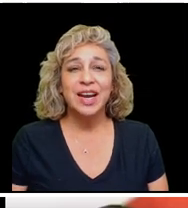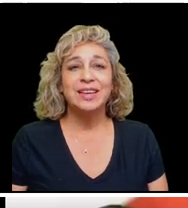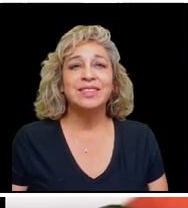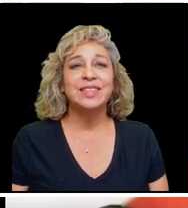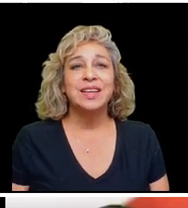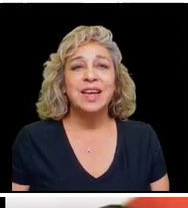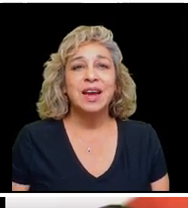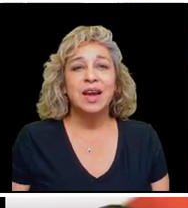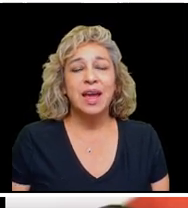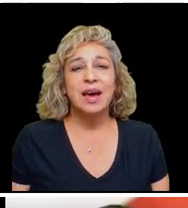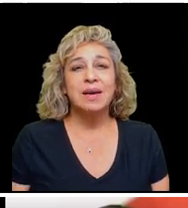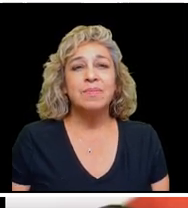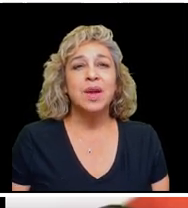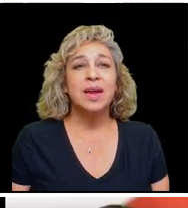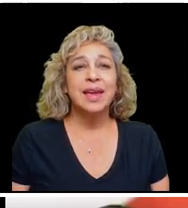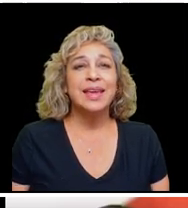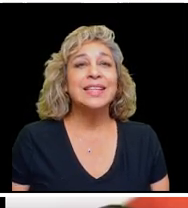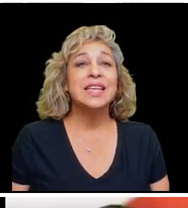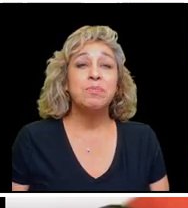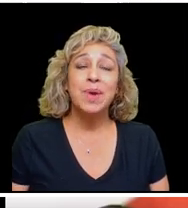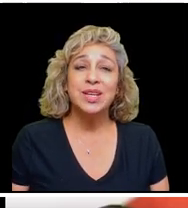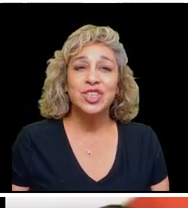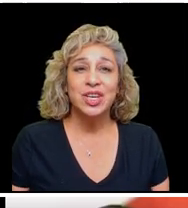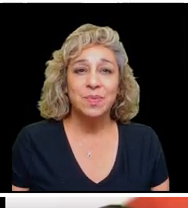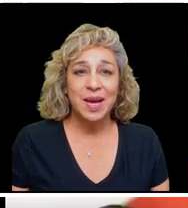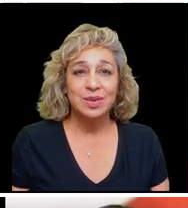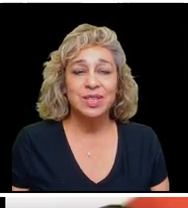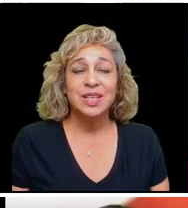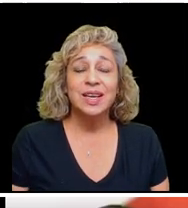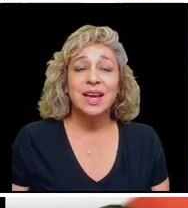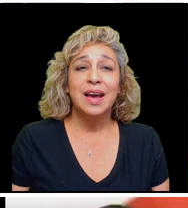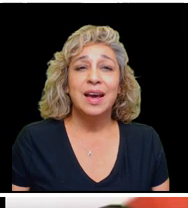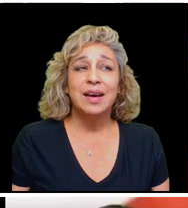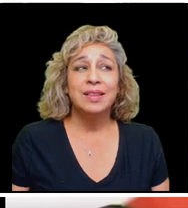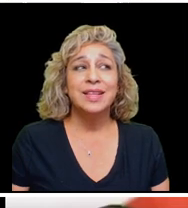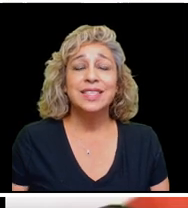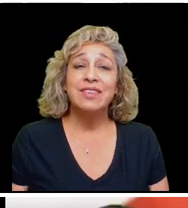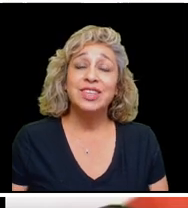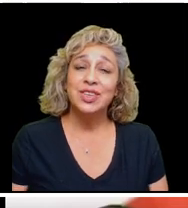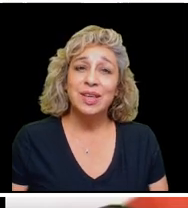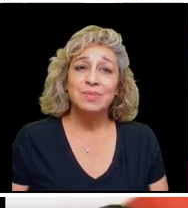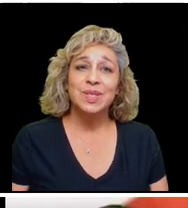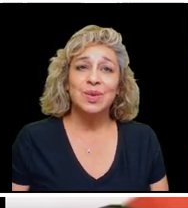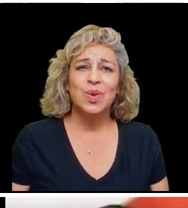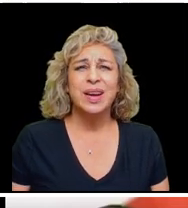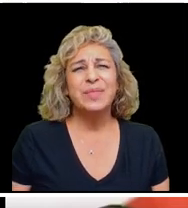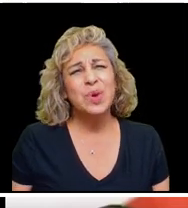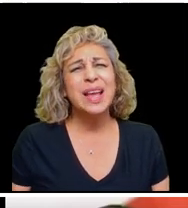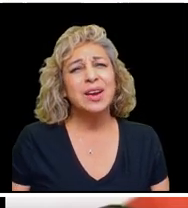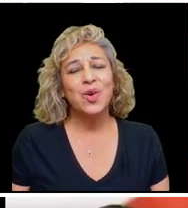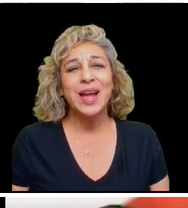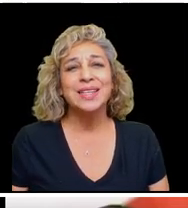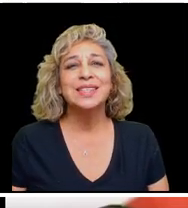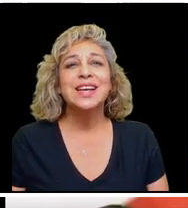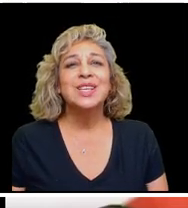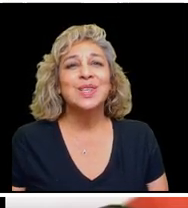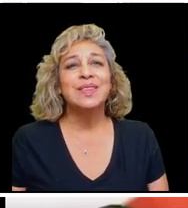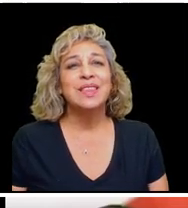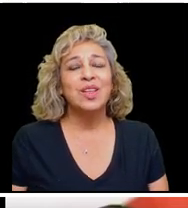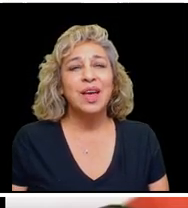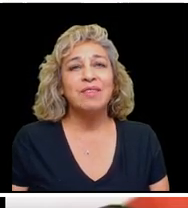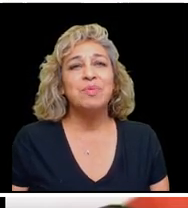child gets a pension amount that's given to them we're more like a grant